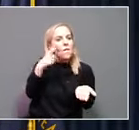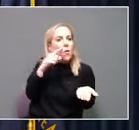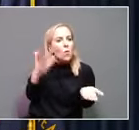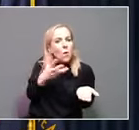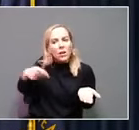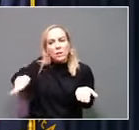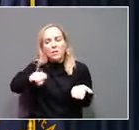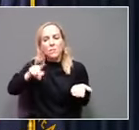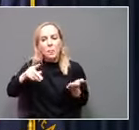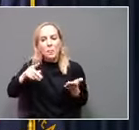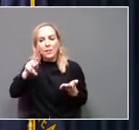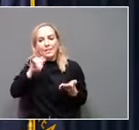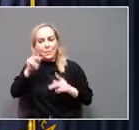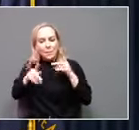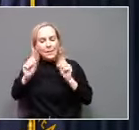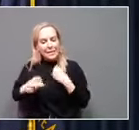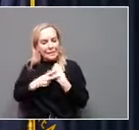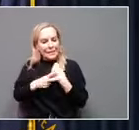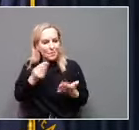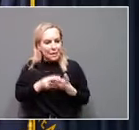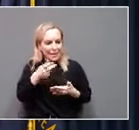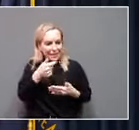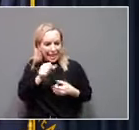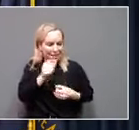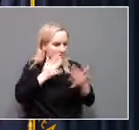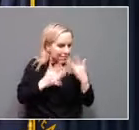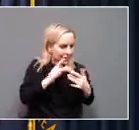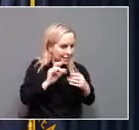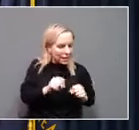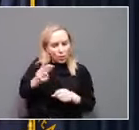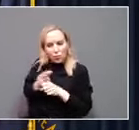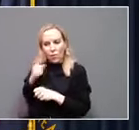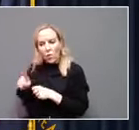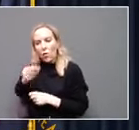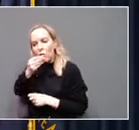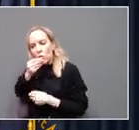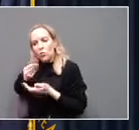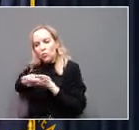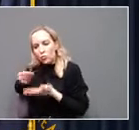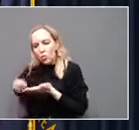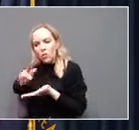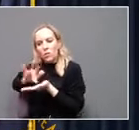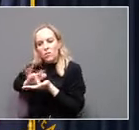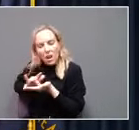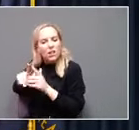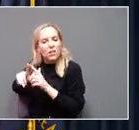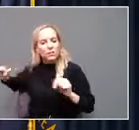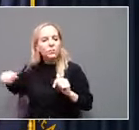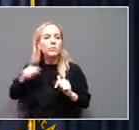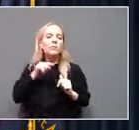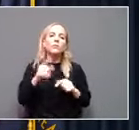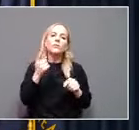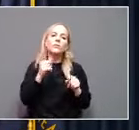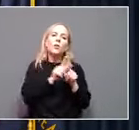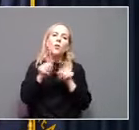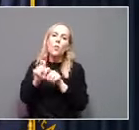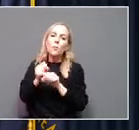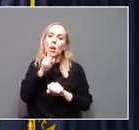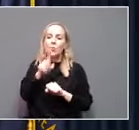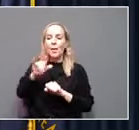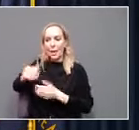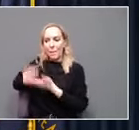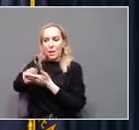rent, medicine, and more. And the legislation would also ensure the Highway Trust Fund stays solvent.